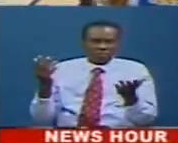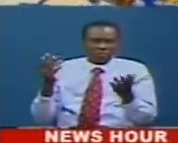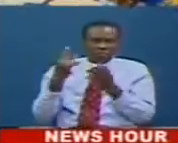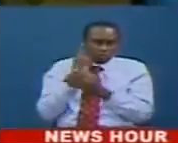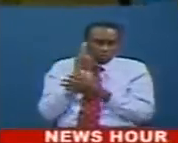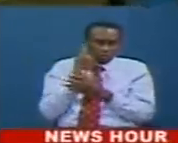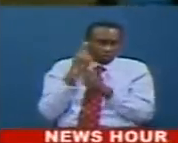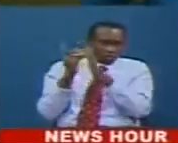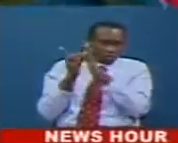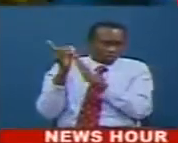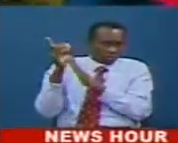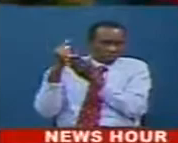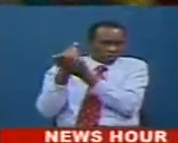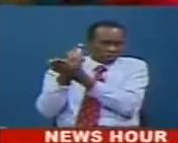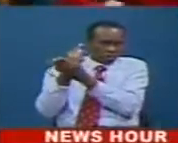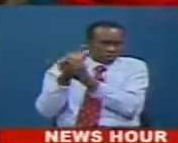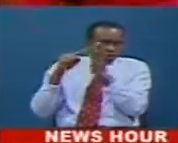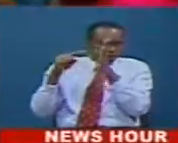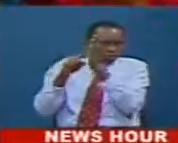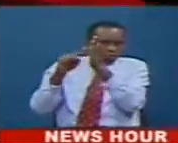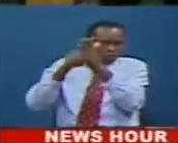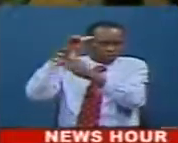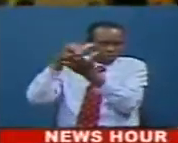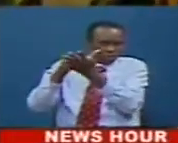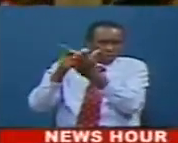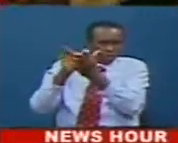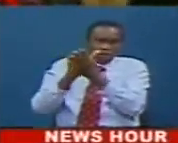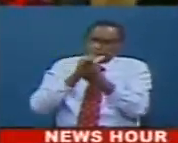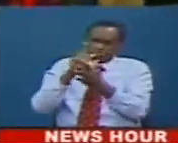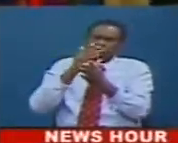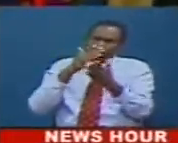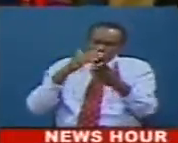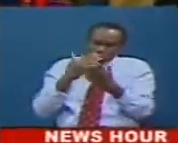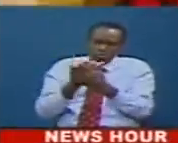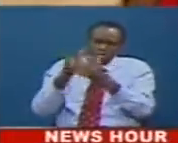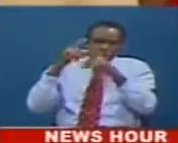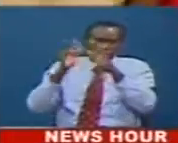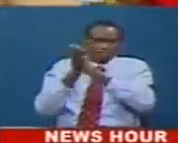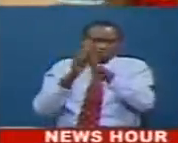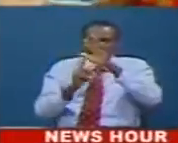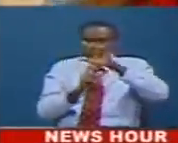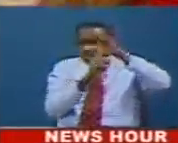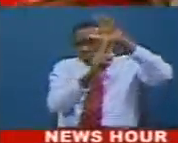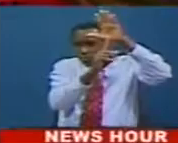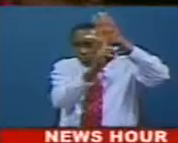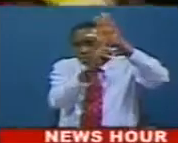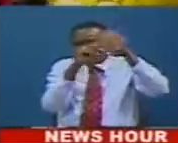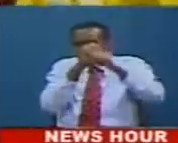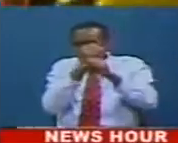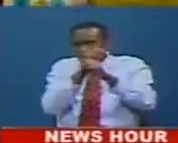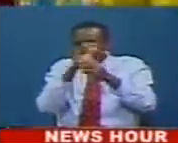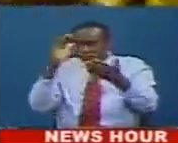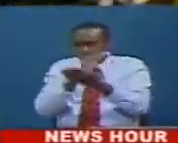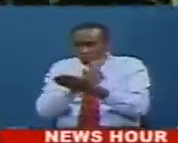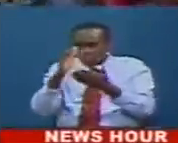Despite this recent development, Ghana has shown once again that it matches up to the task in terms of popularizing dance moves following the release of